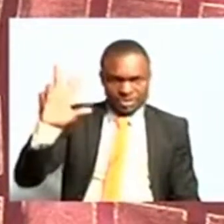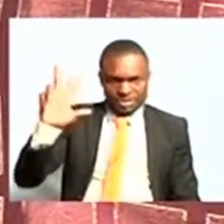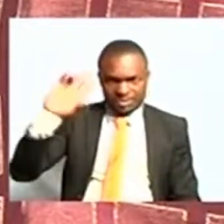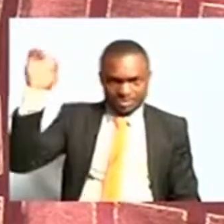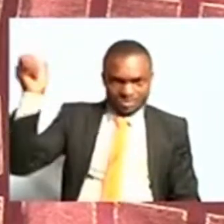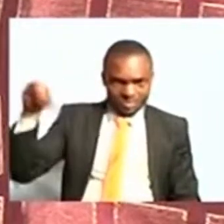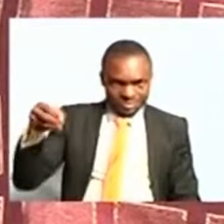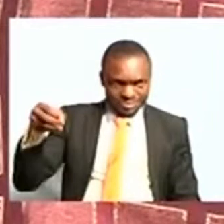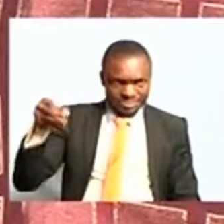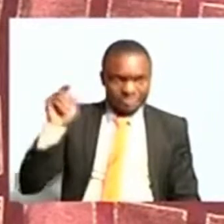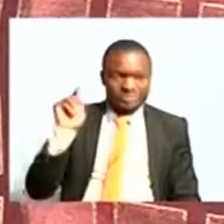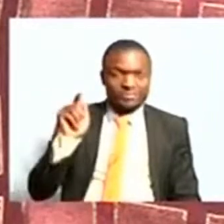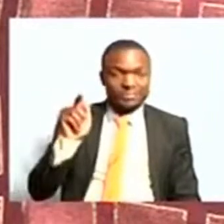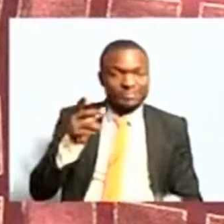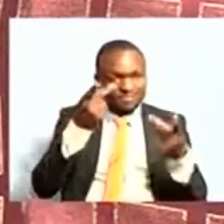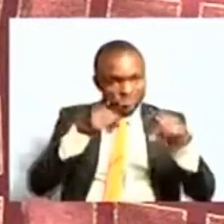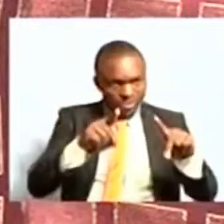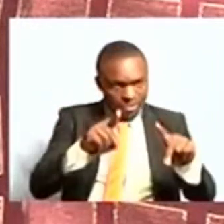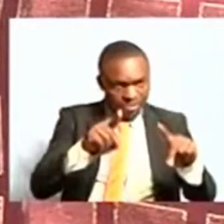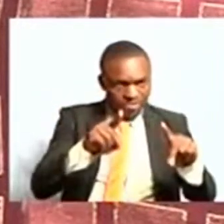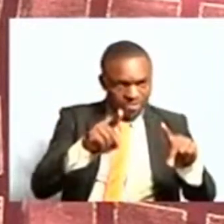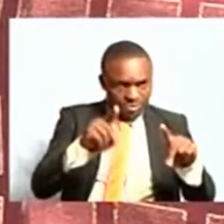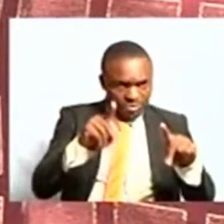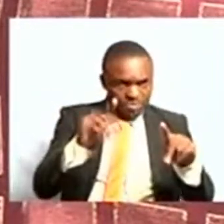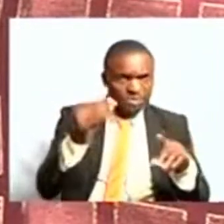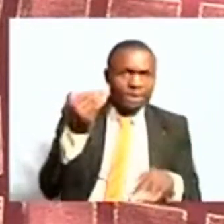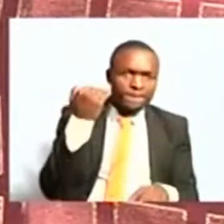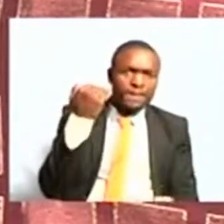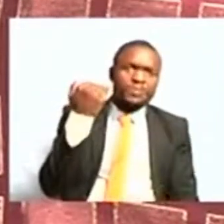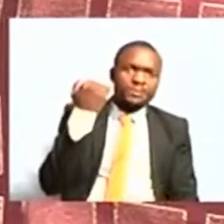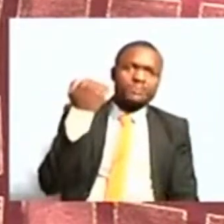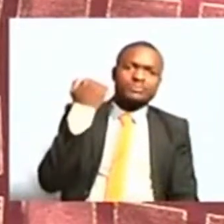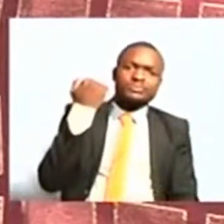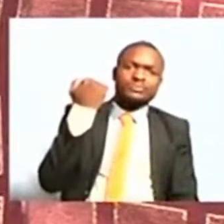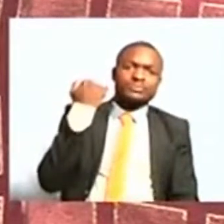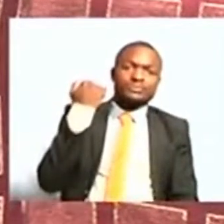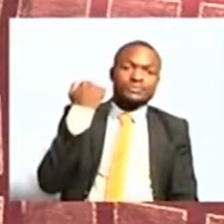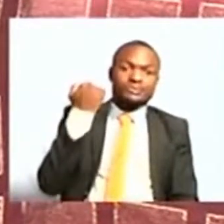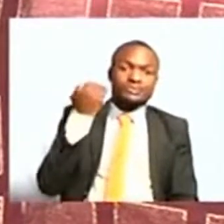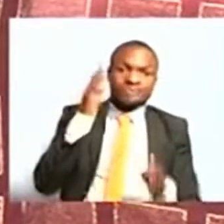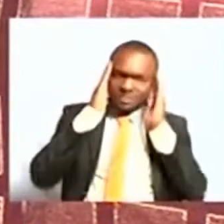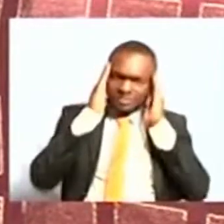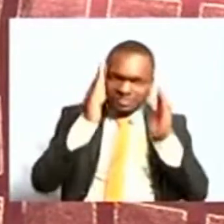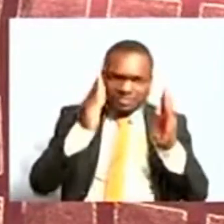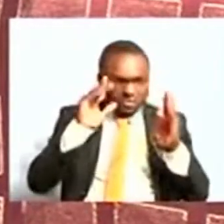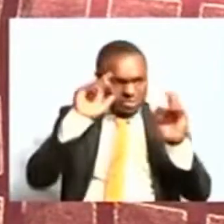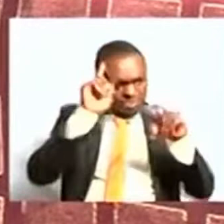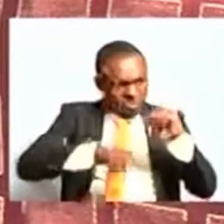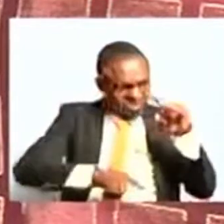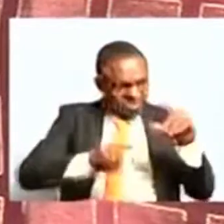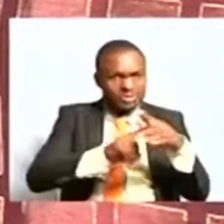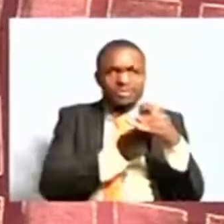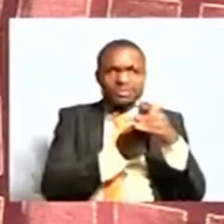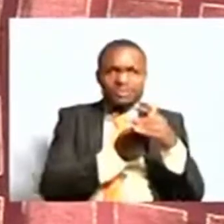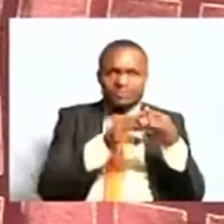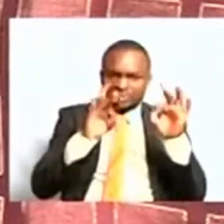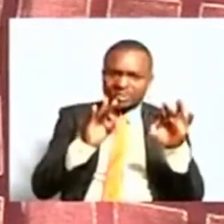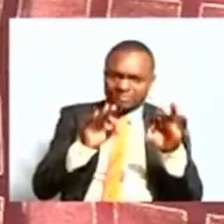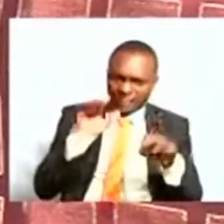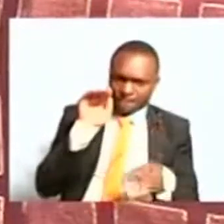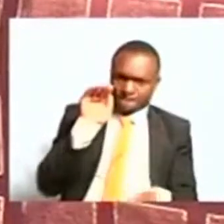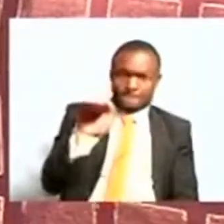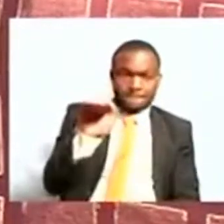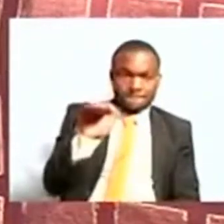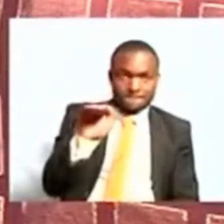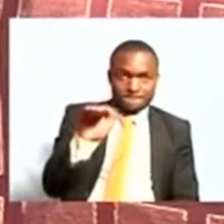6.3%. So when you're reversing requires a lot of attention. You can't just start, if you're in a parking slot,